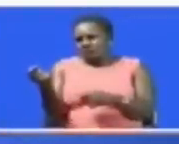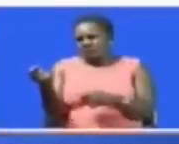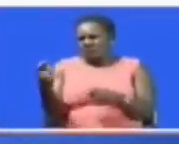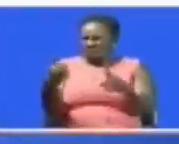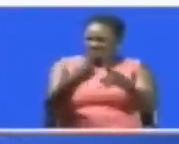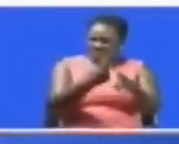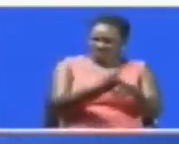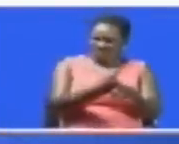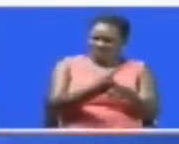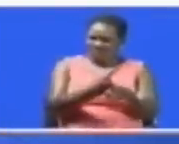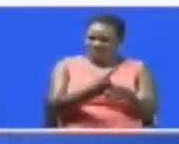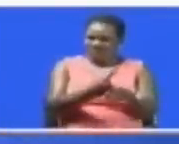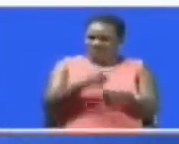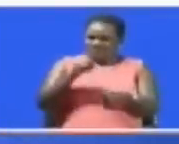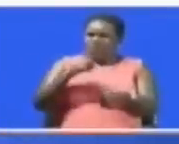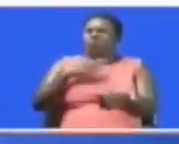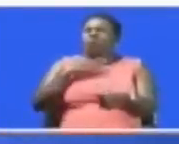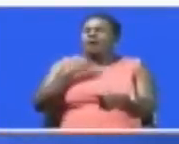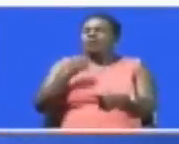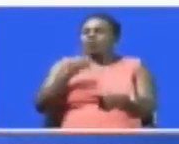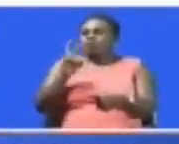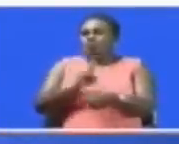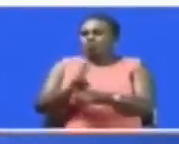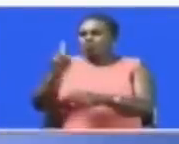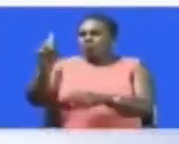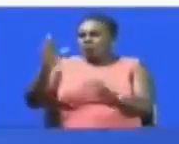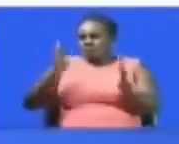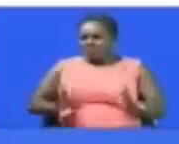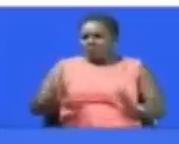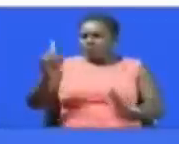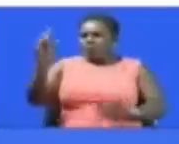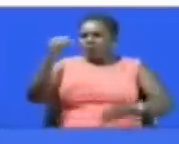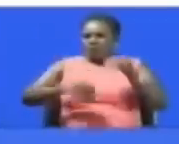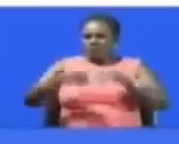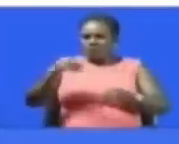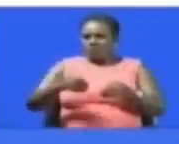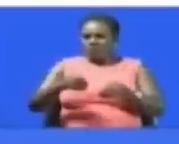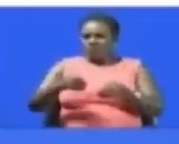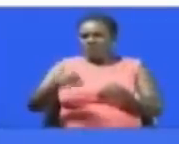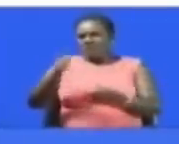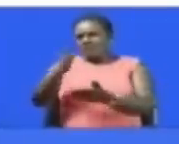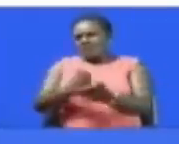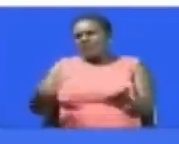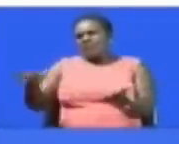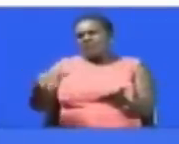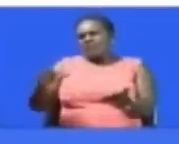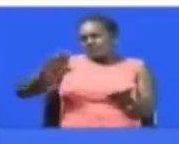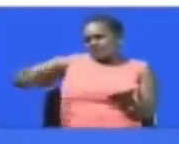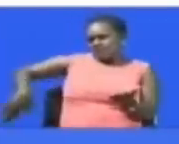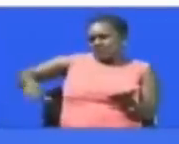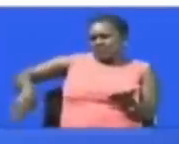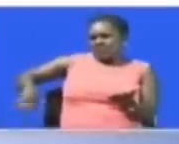and so on and so forth. Mm. Because if you go to use one person, one vote, then obviously there are areas which are going to be